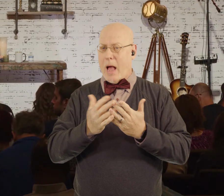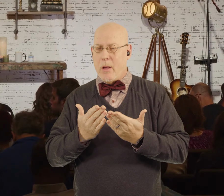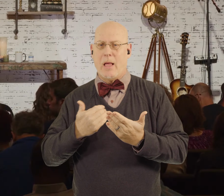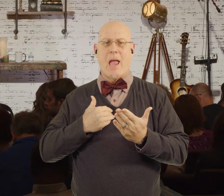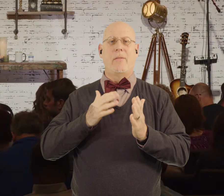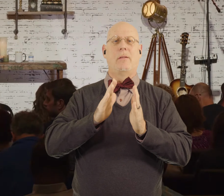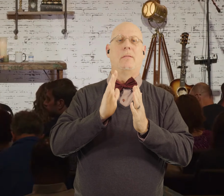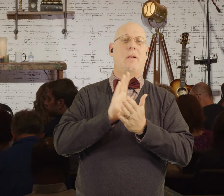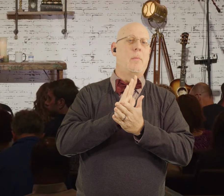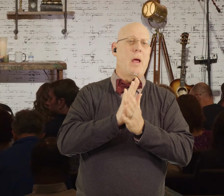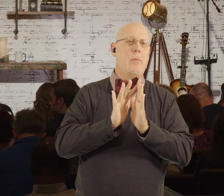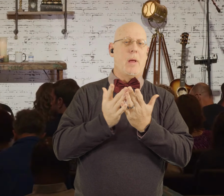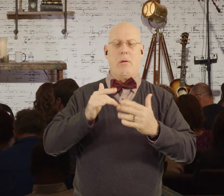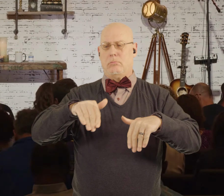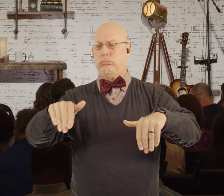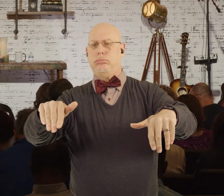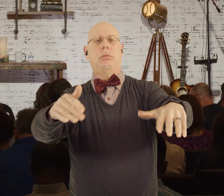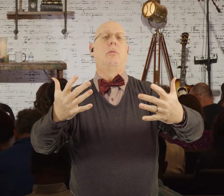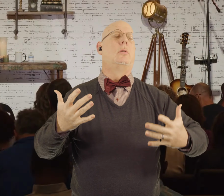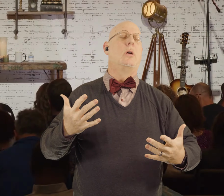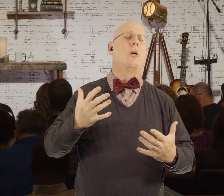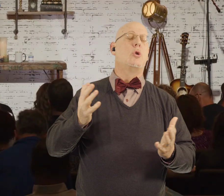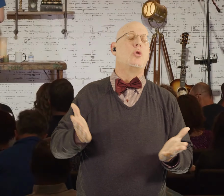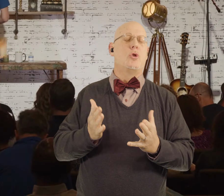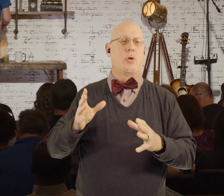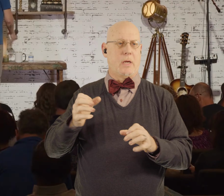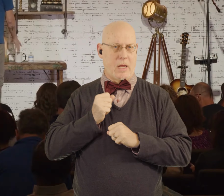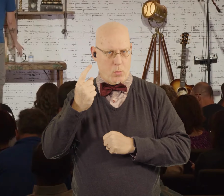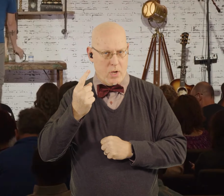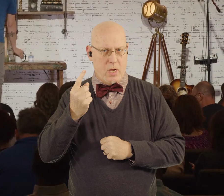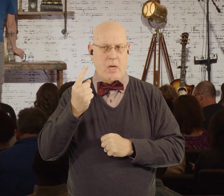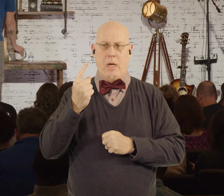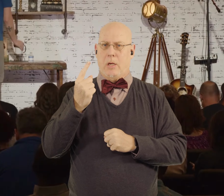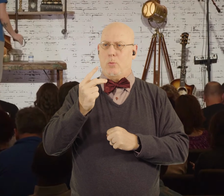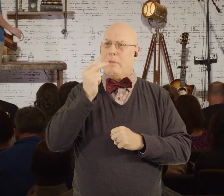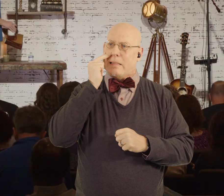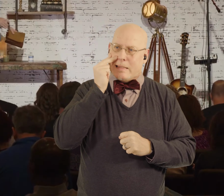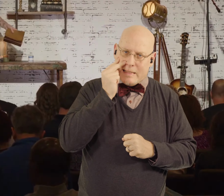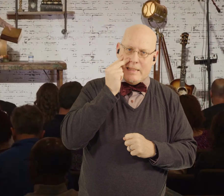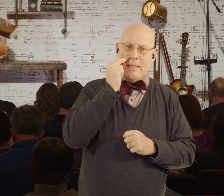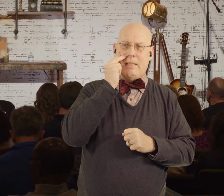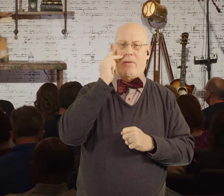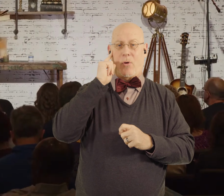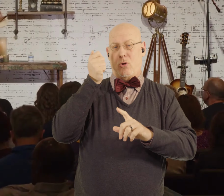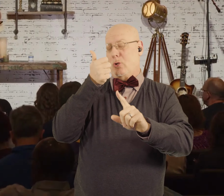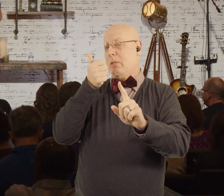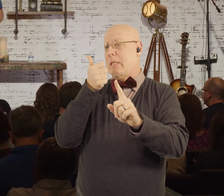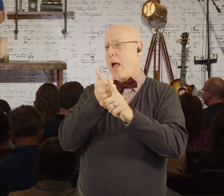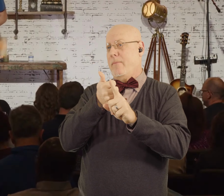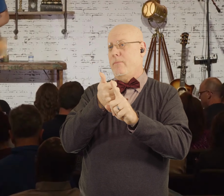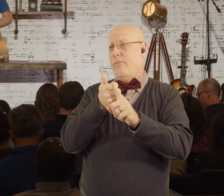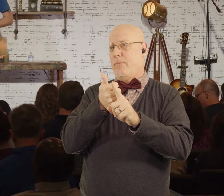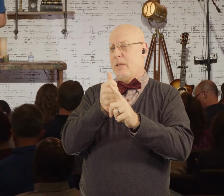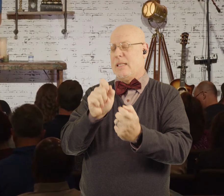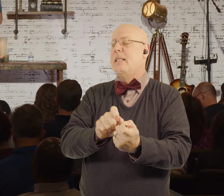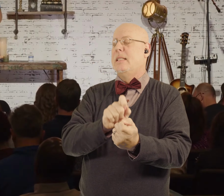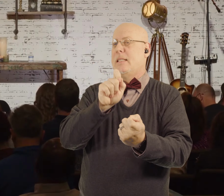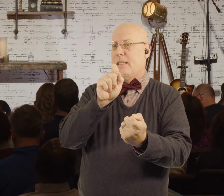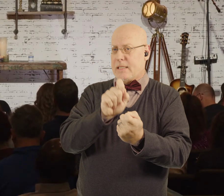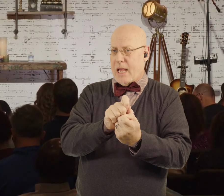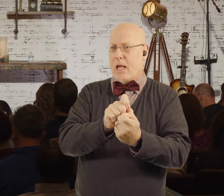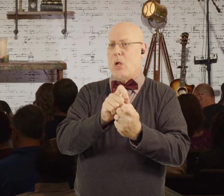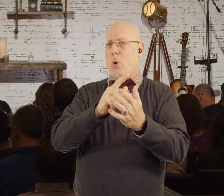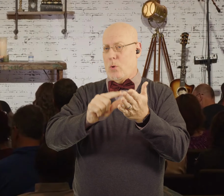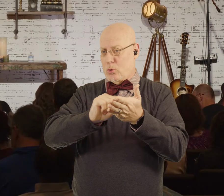land. If you don't have a Bible with you, there are paperback Bibles in the seats around you, and I encourage you to grab one of those so you can see for